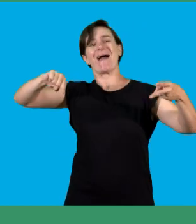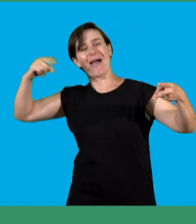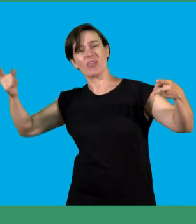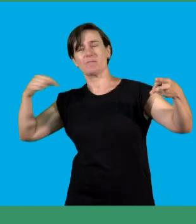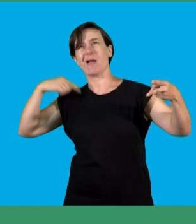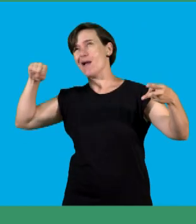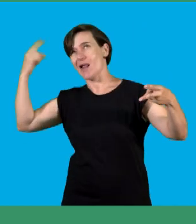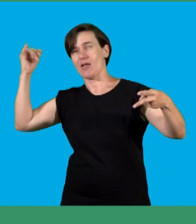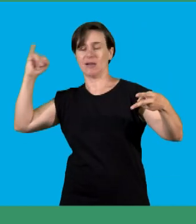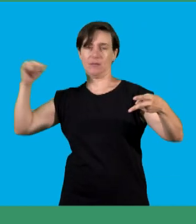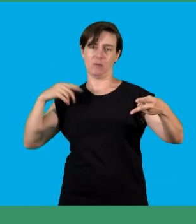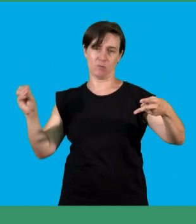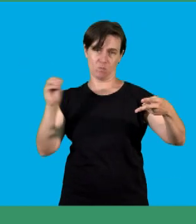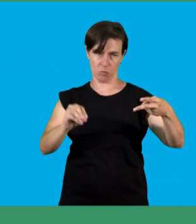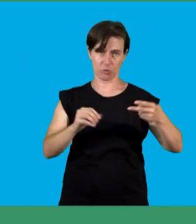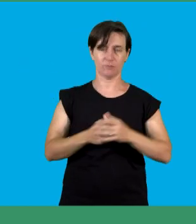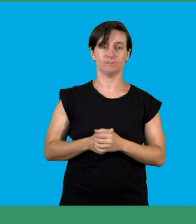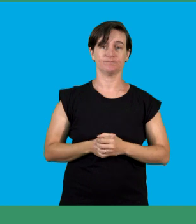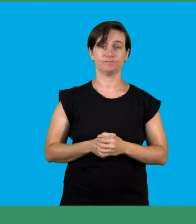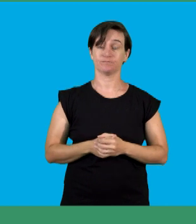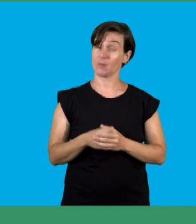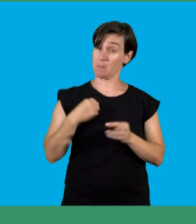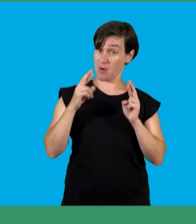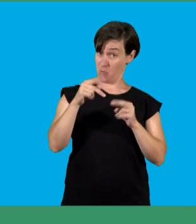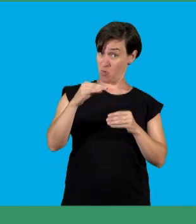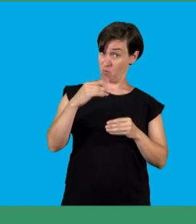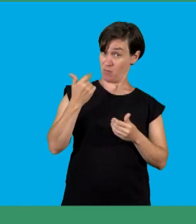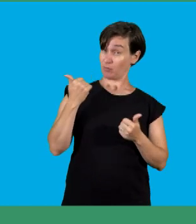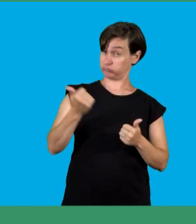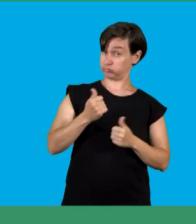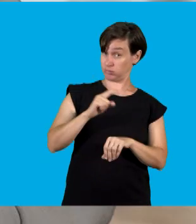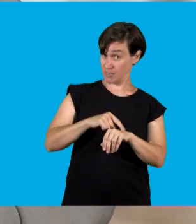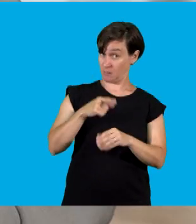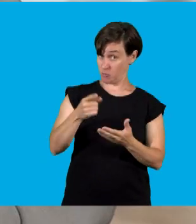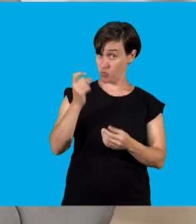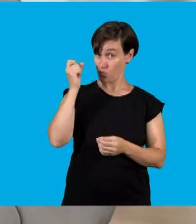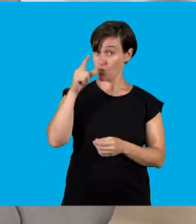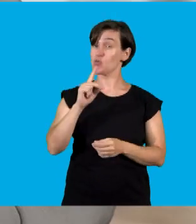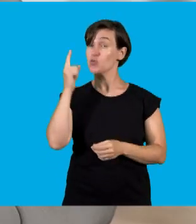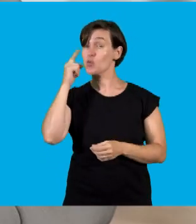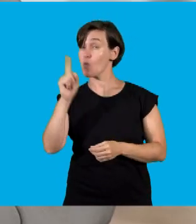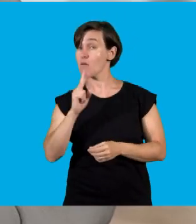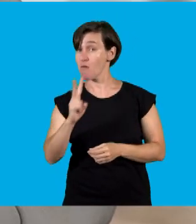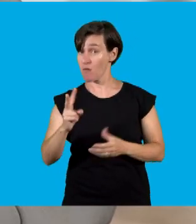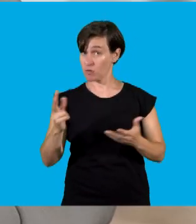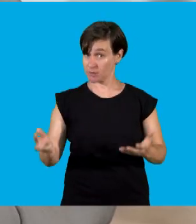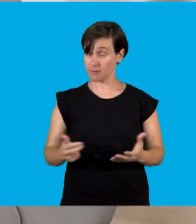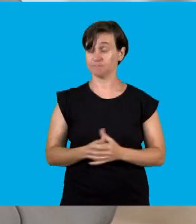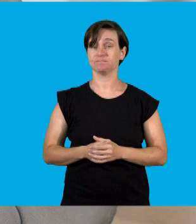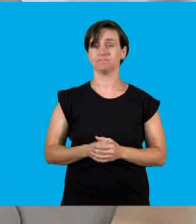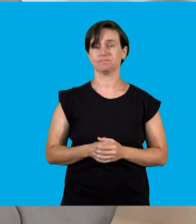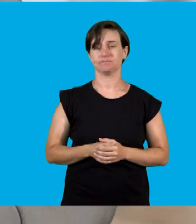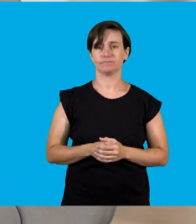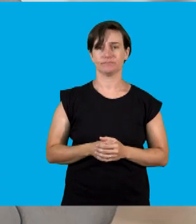start answering the question. I hope you've quoted. I've given you enough time to quote the importance of assessing needs and desires